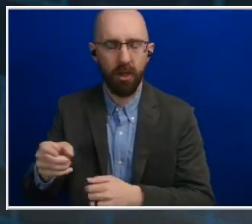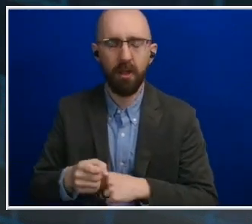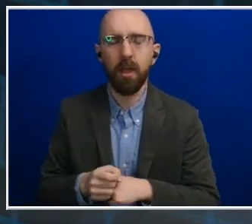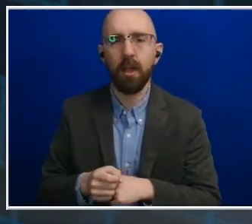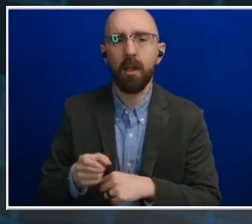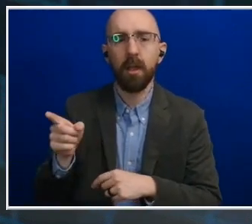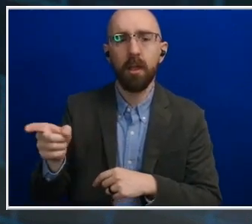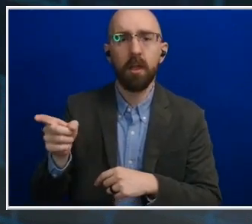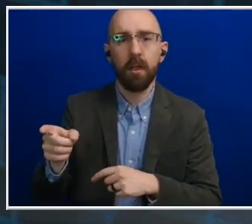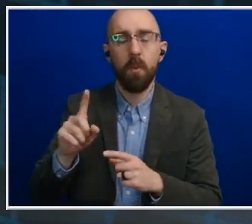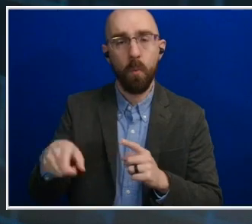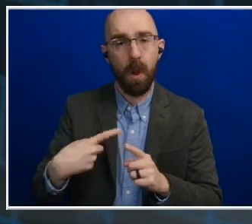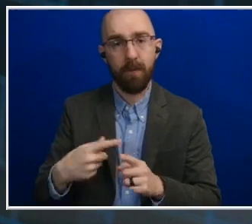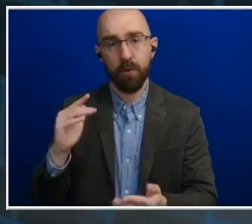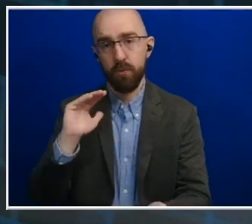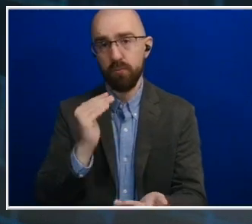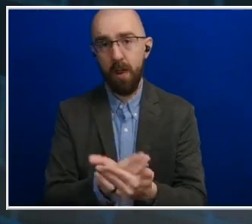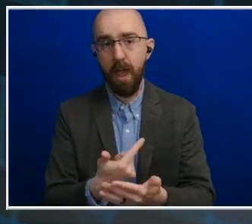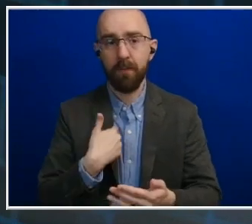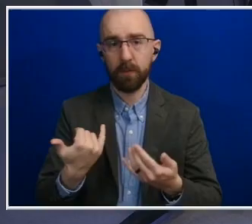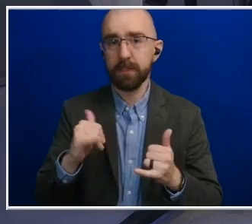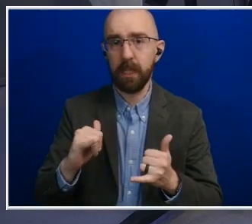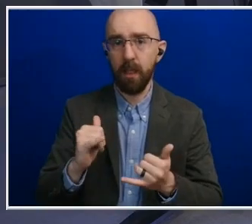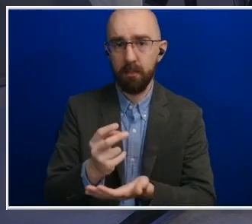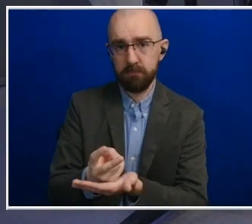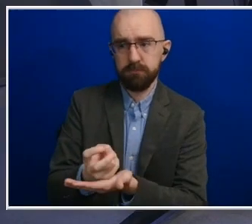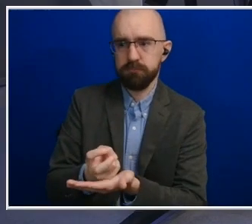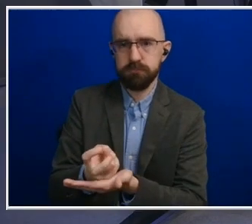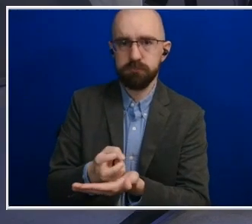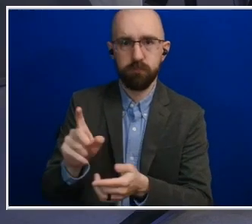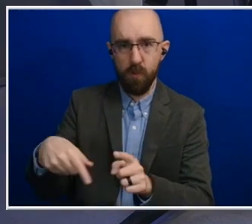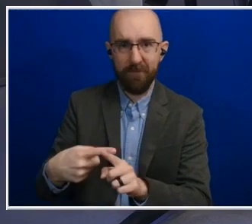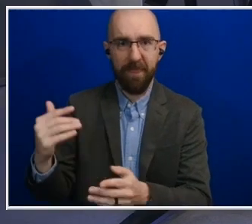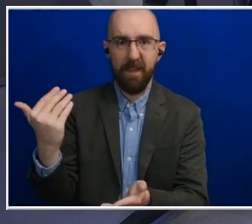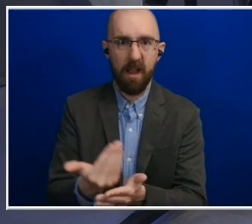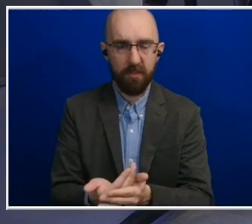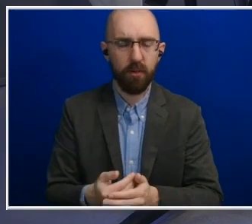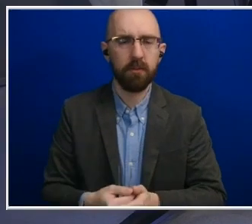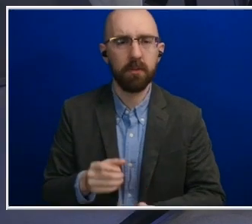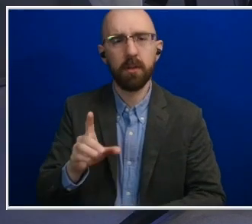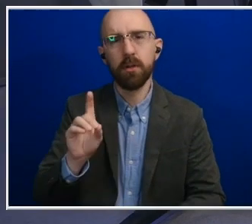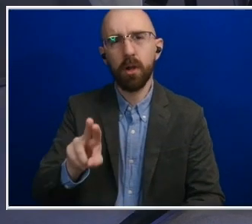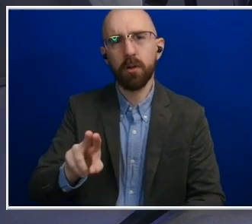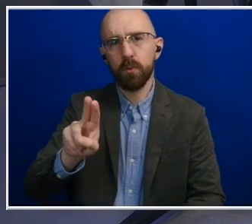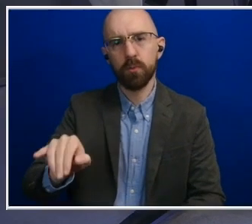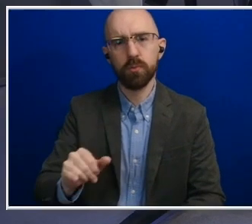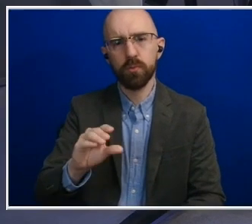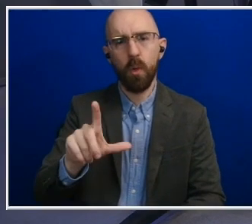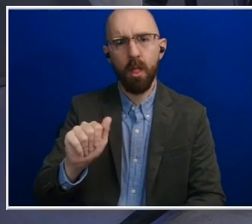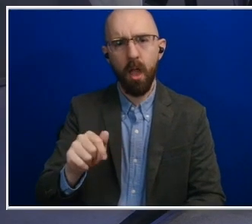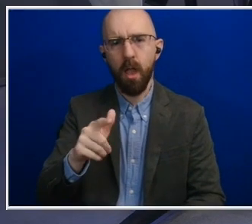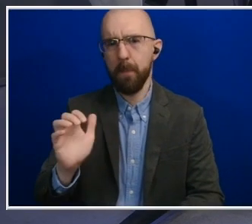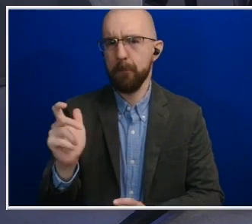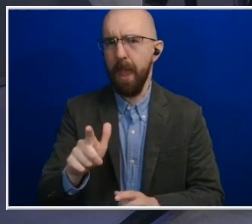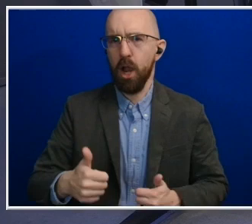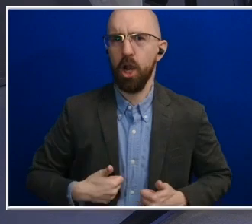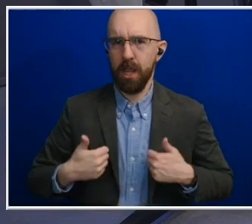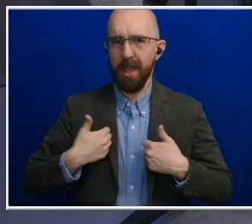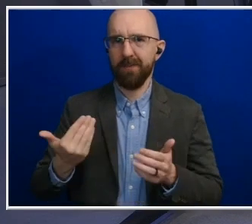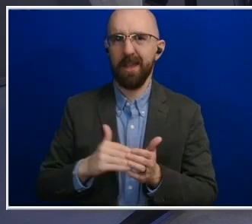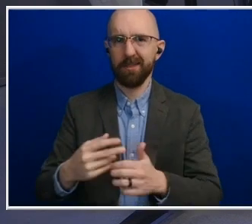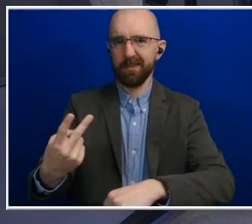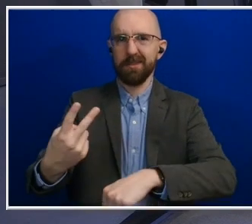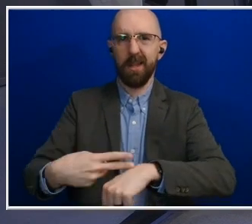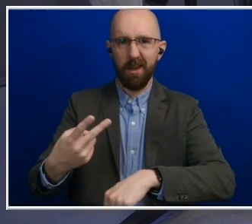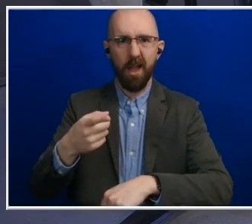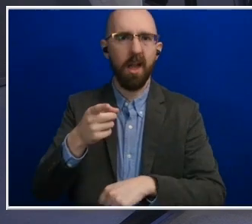got there, I was still having a seizure. So Dr. Ujoa, you come back into her life again. This is the second time that you meet her. When